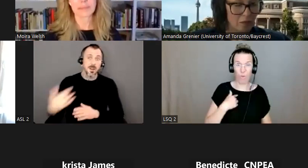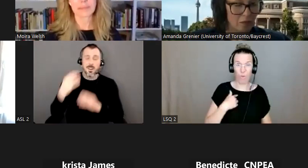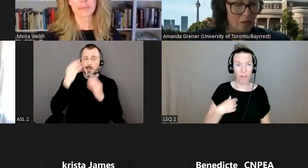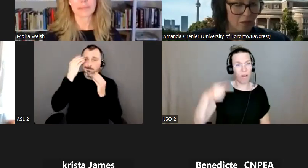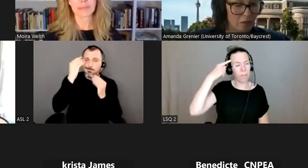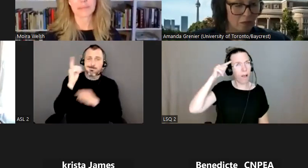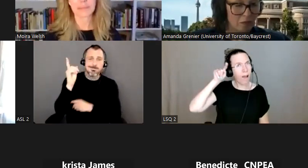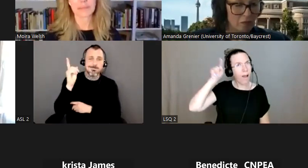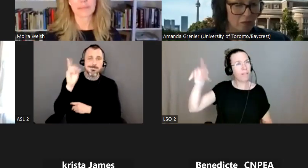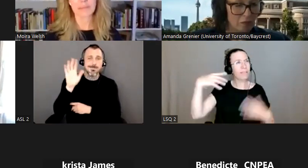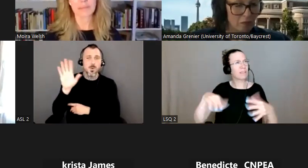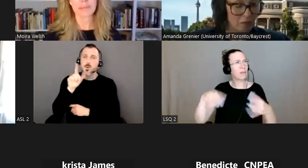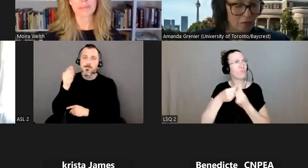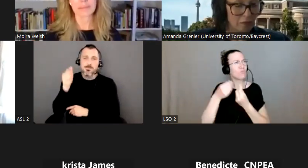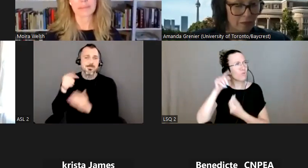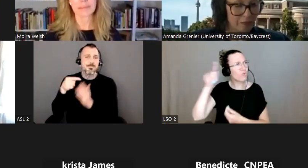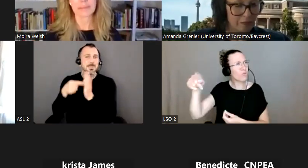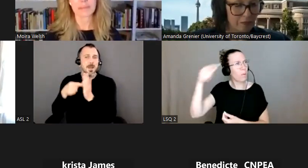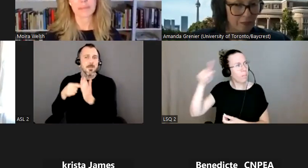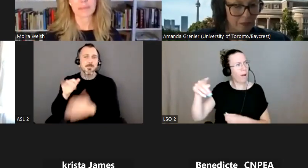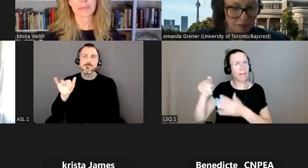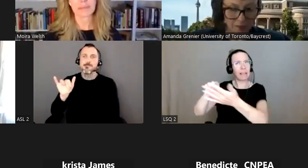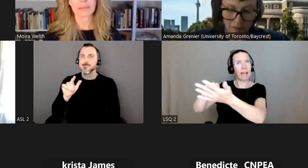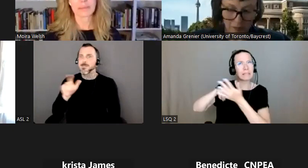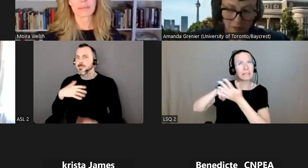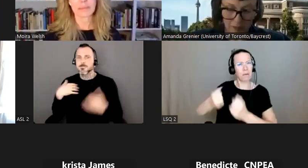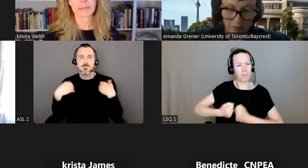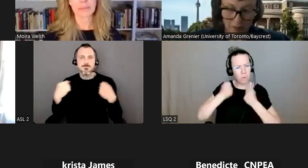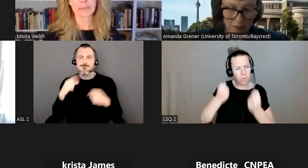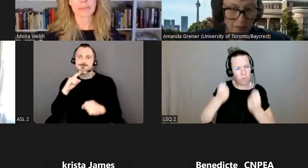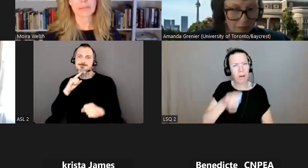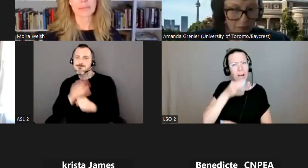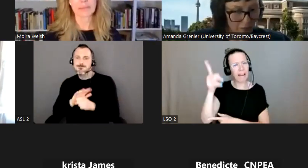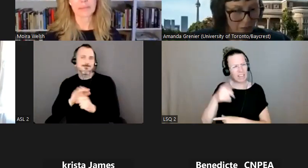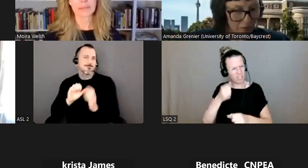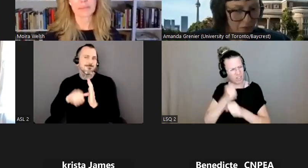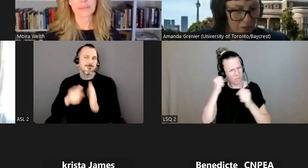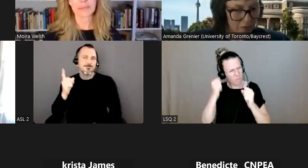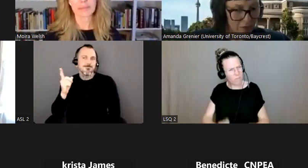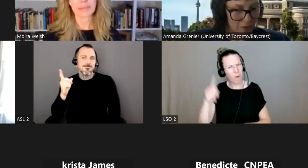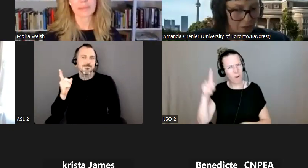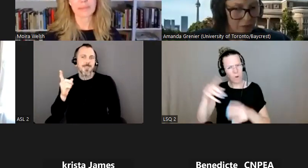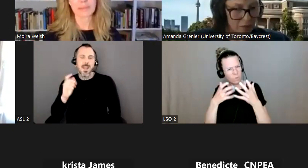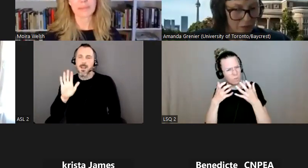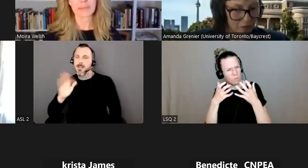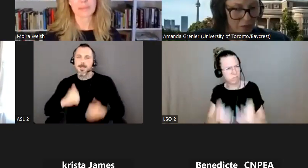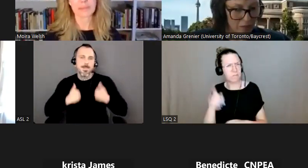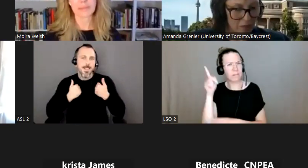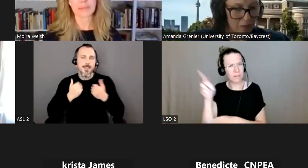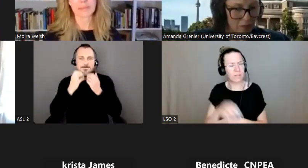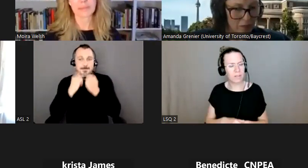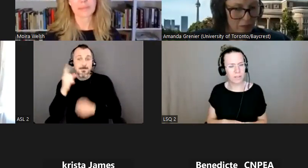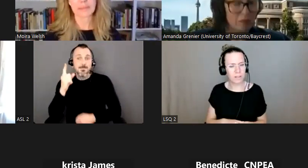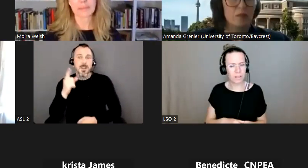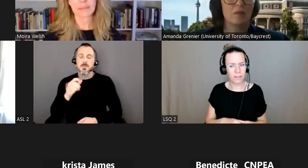example and their courage and their determination and what they stood for in life and how they aged.